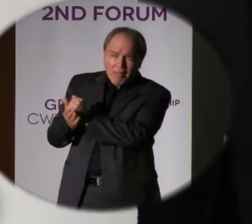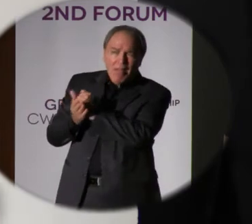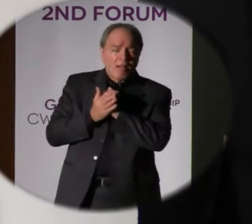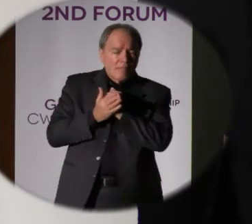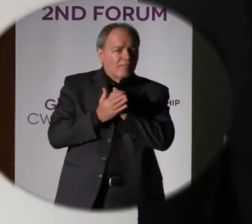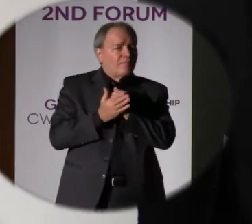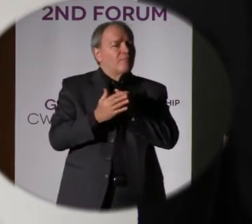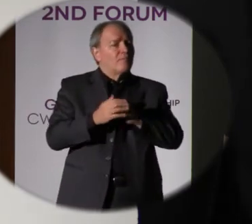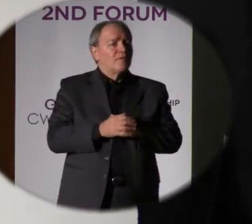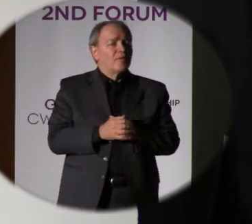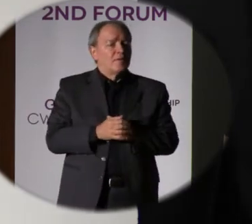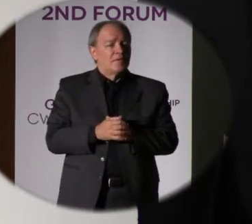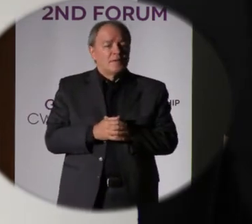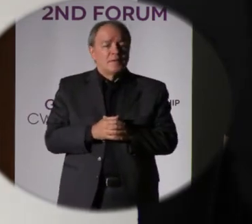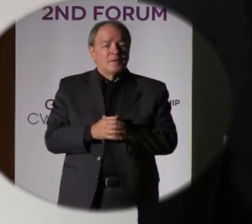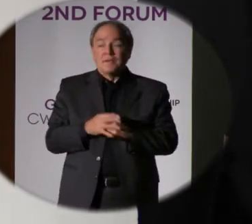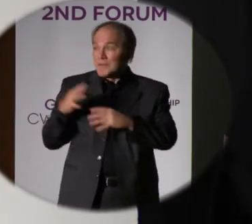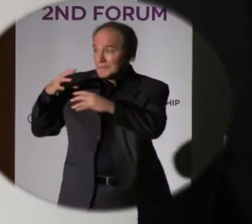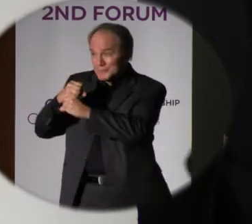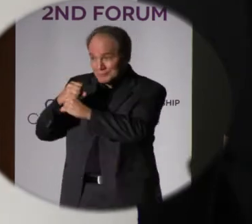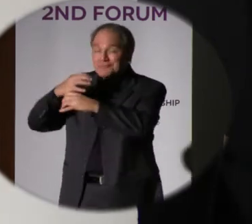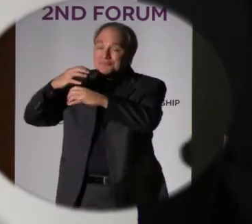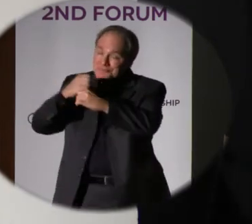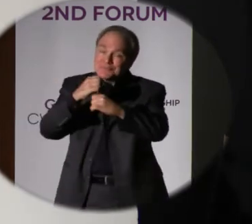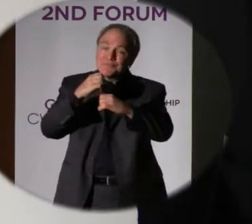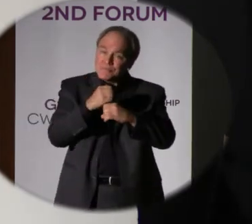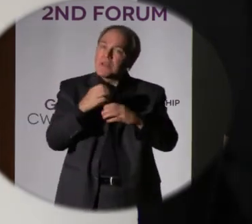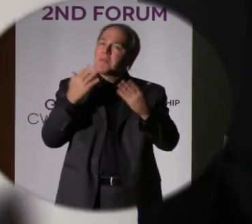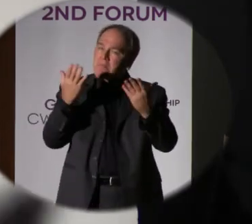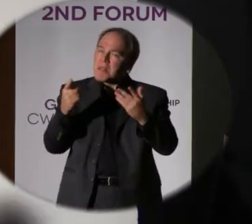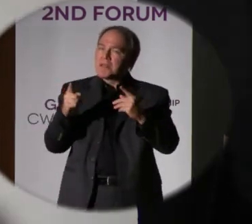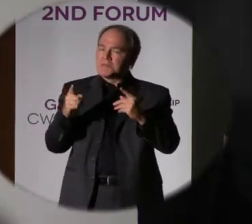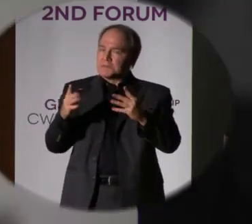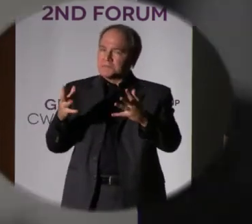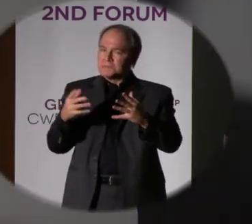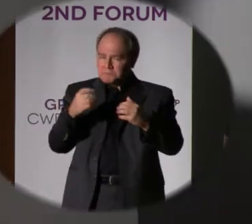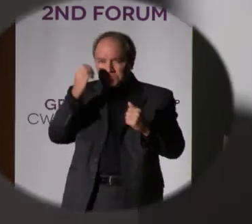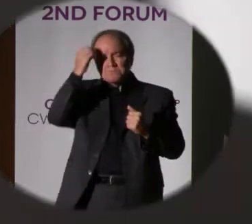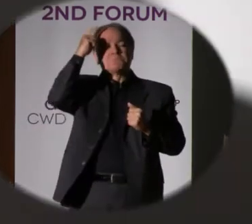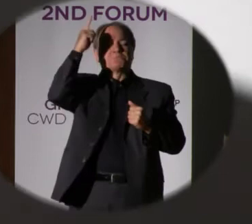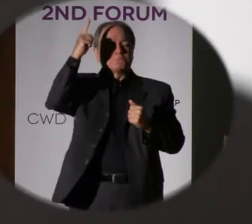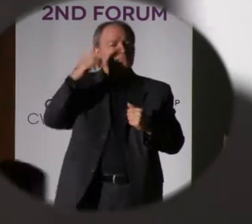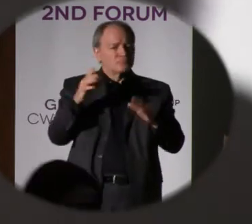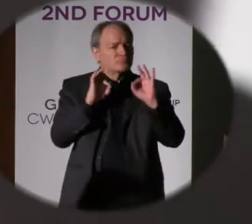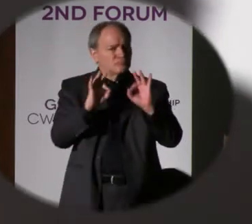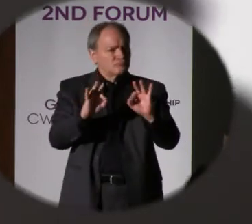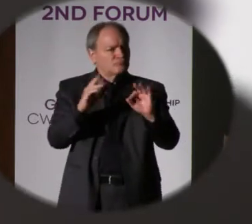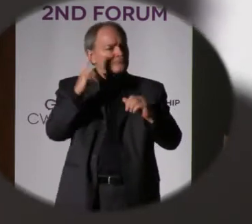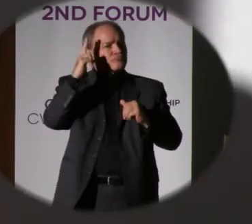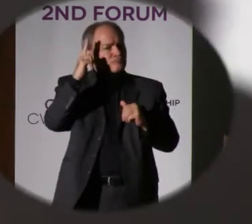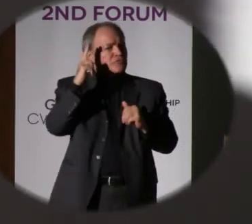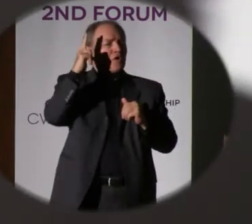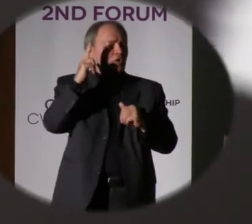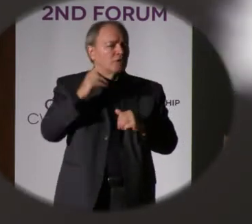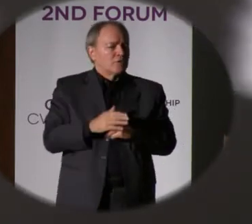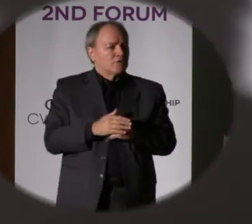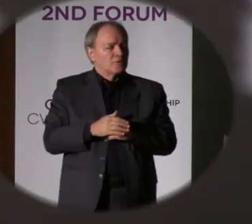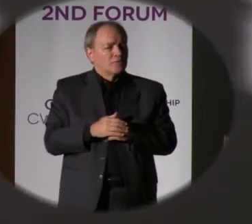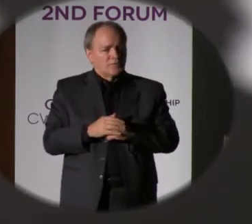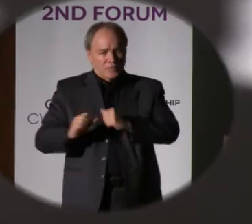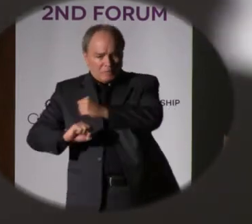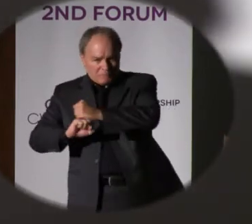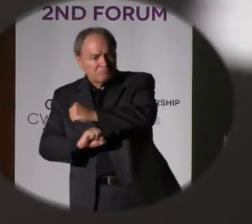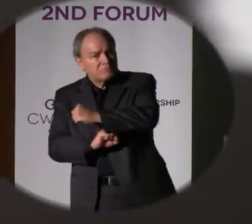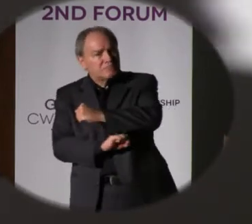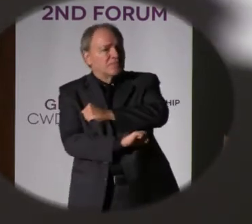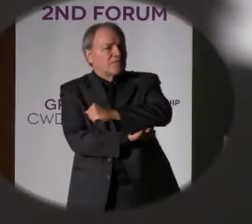helpful and succinct, but excellent start to just laying the groundwork